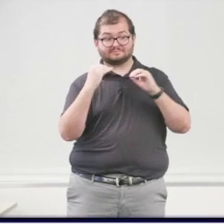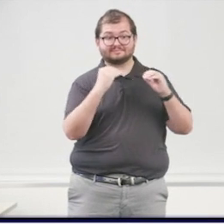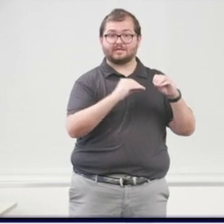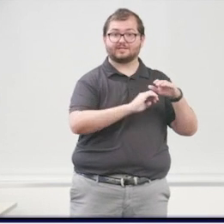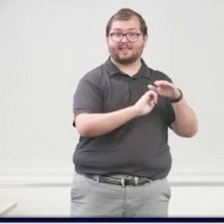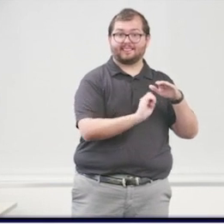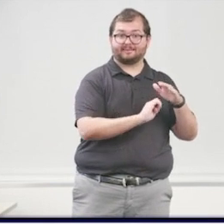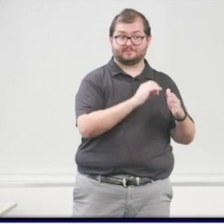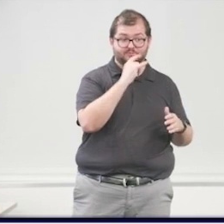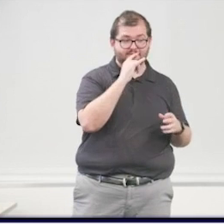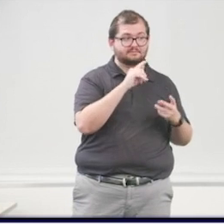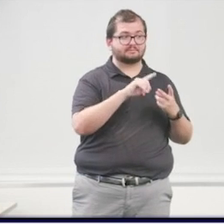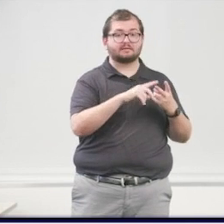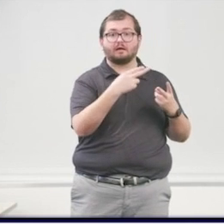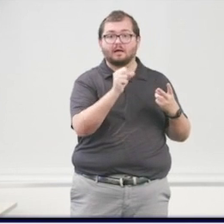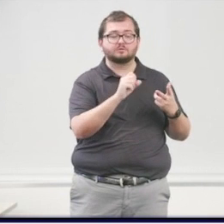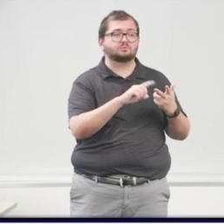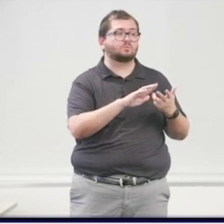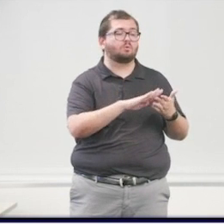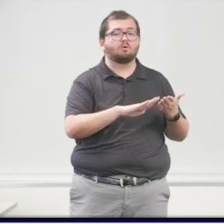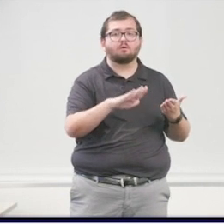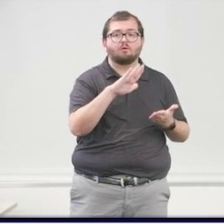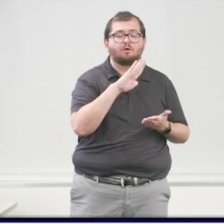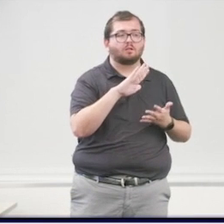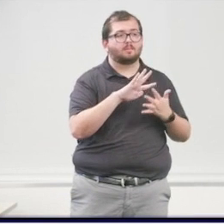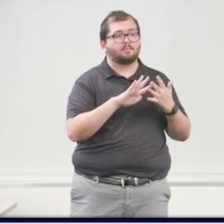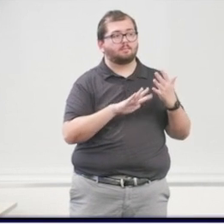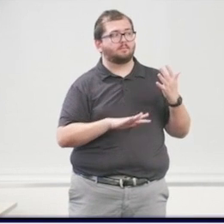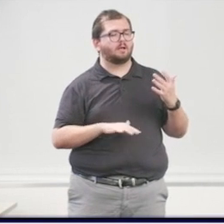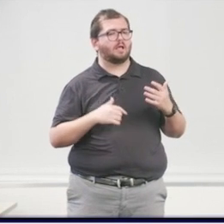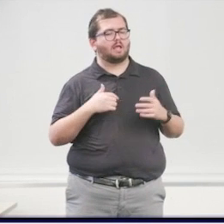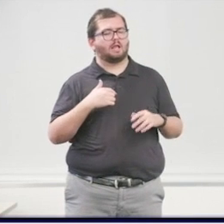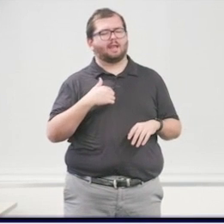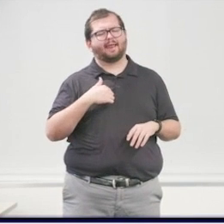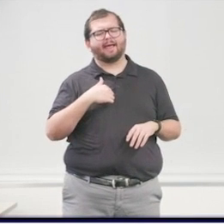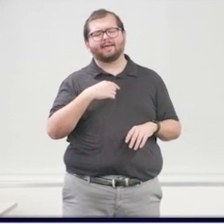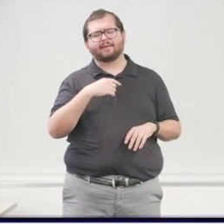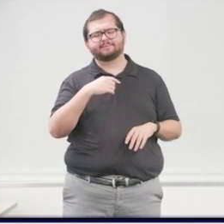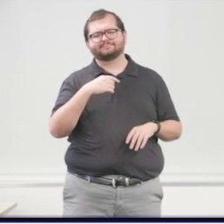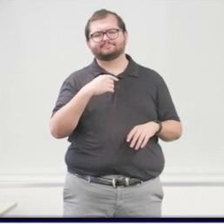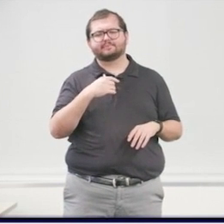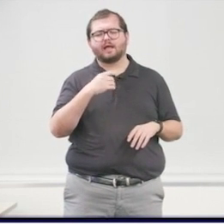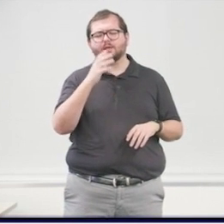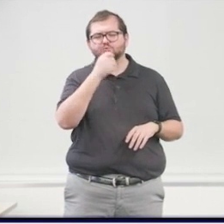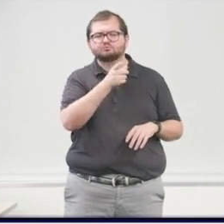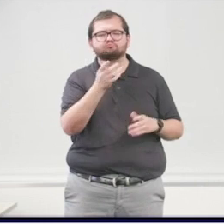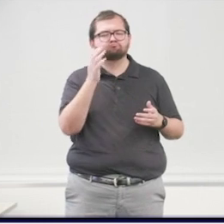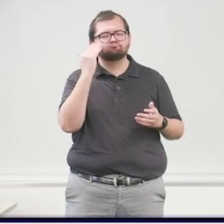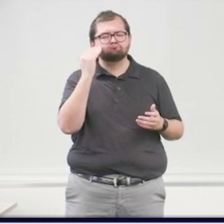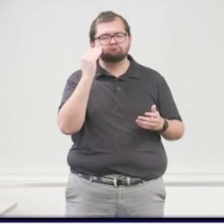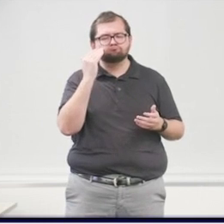kids, high schoolers, college people, and I'm sure a lot of you know some of this information. Stop the